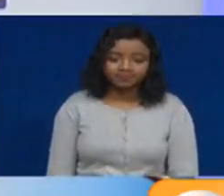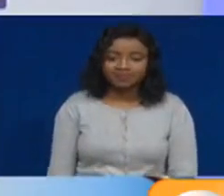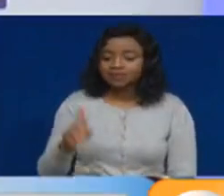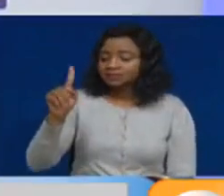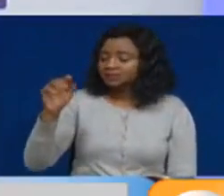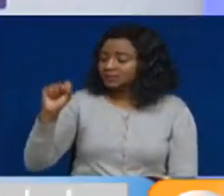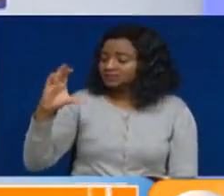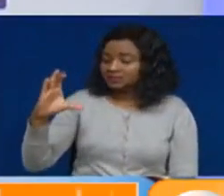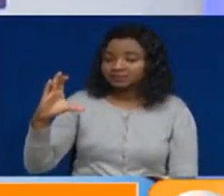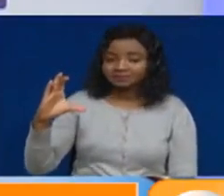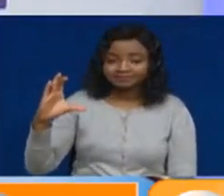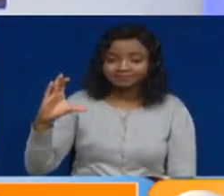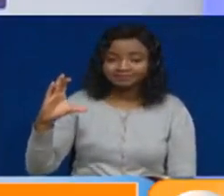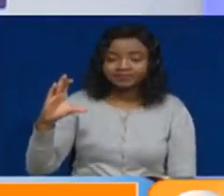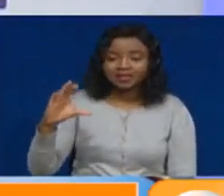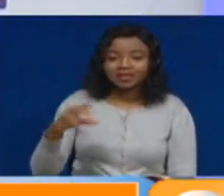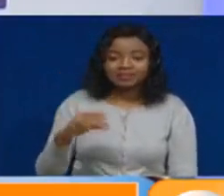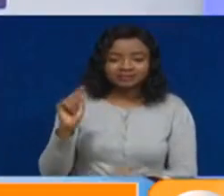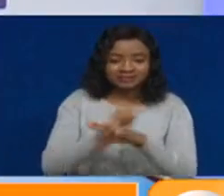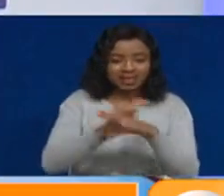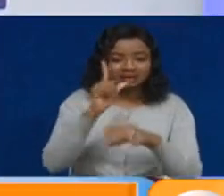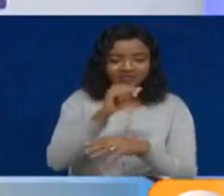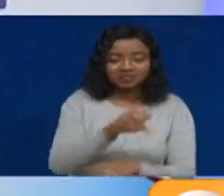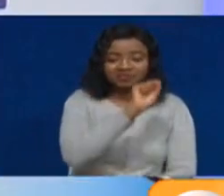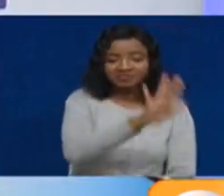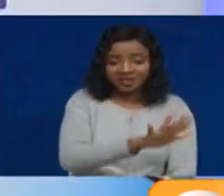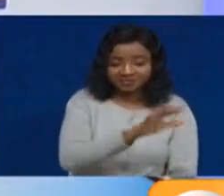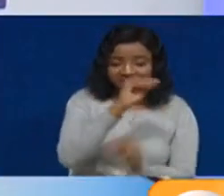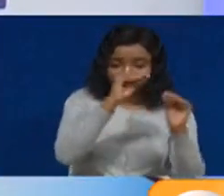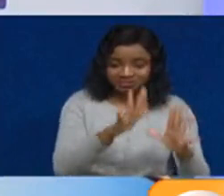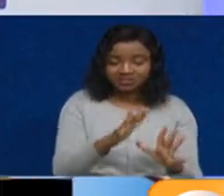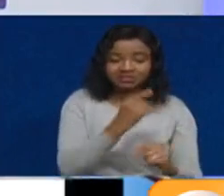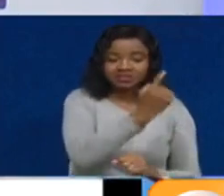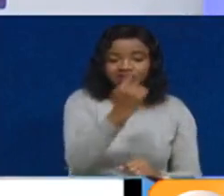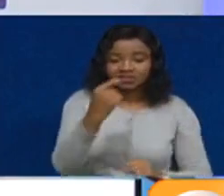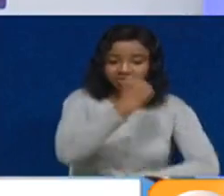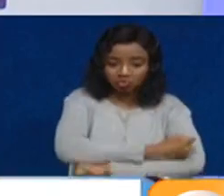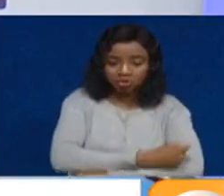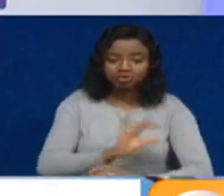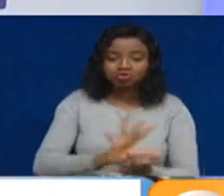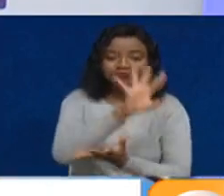5 teachers per school, and this totals to around